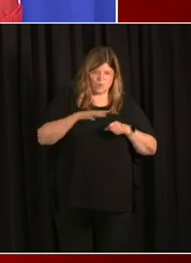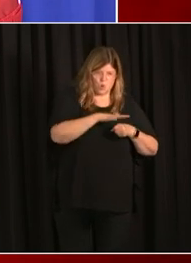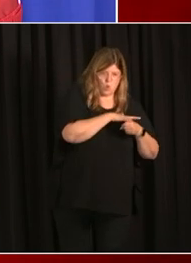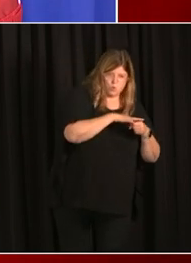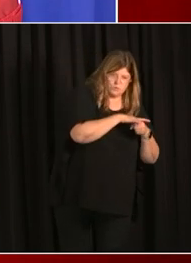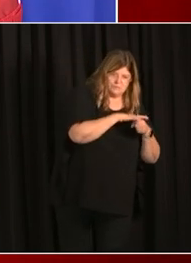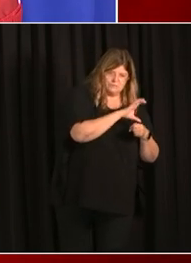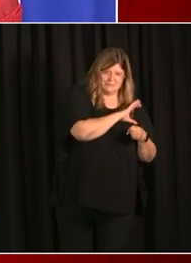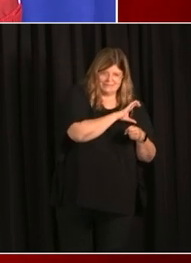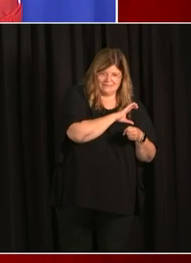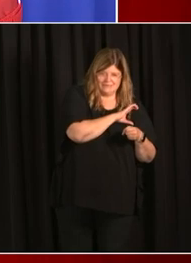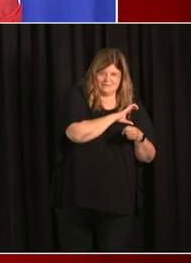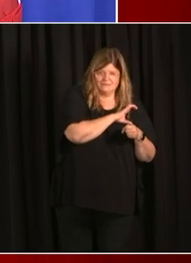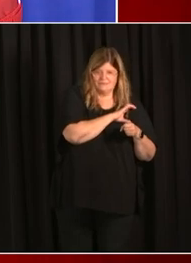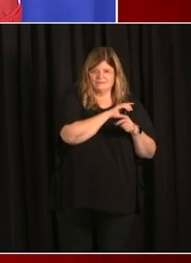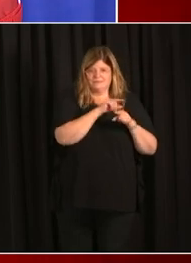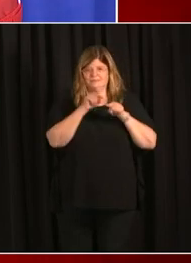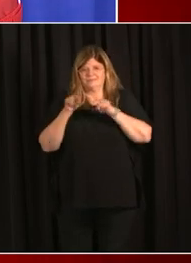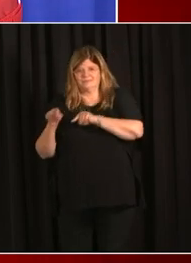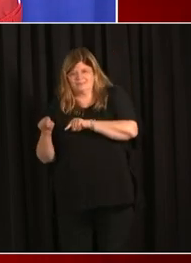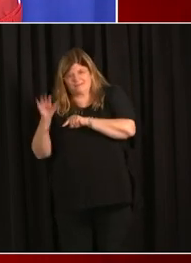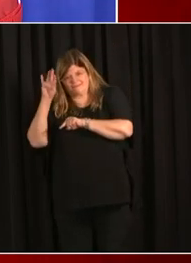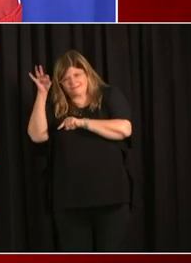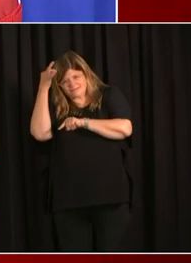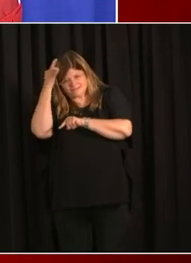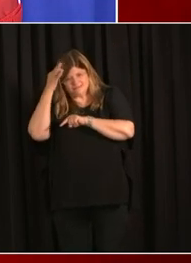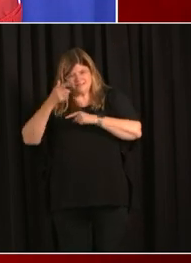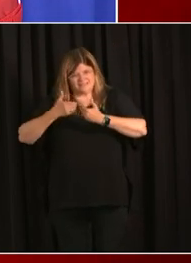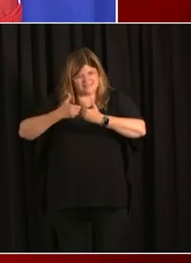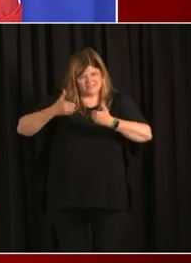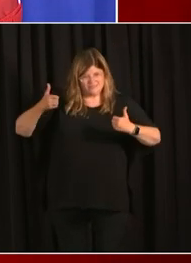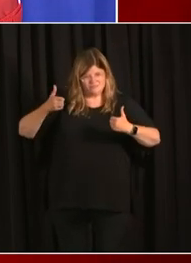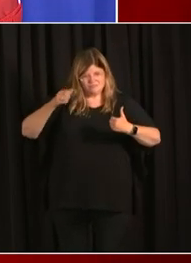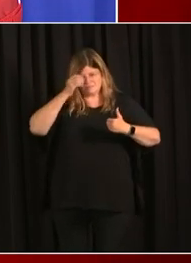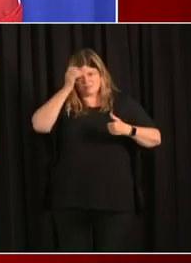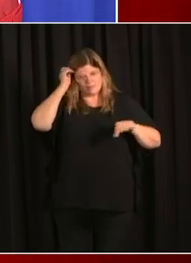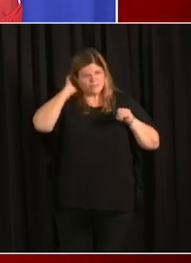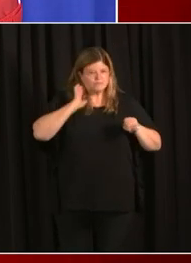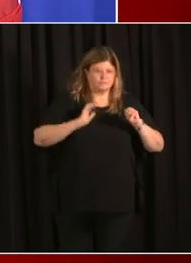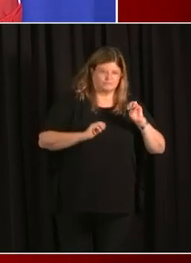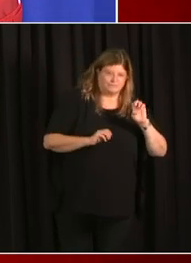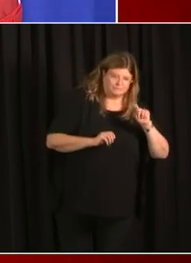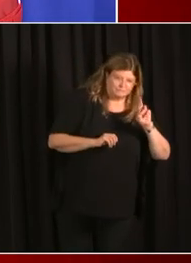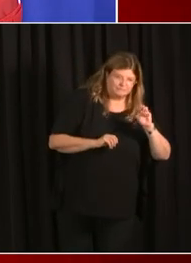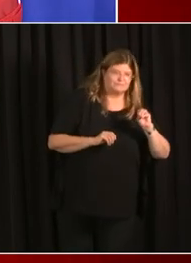matters being handled by the Metropolitan Police Department. Thank you, everybody.